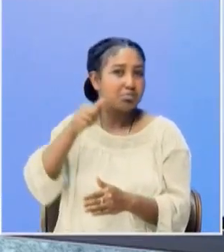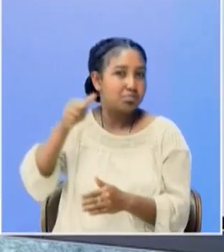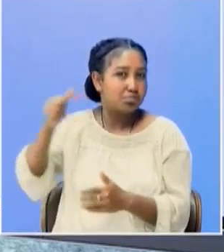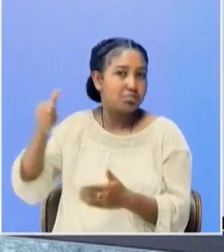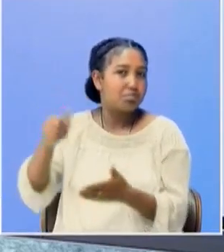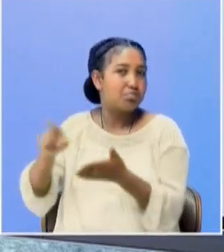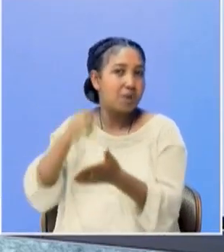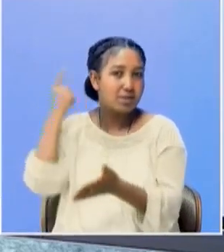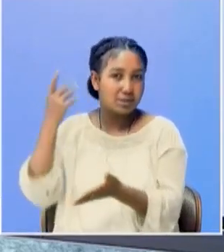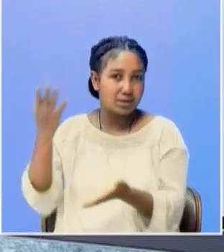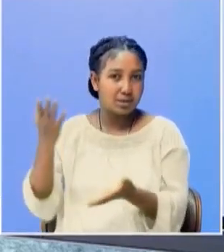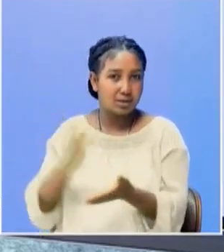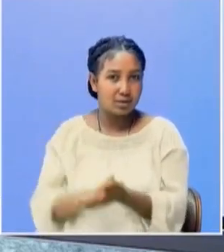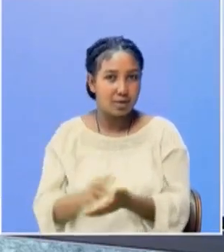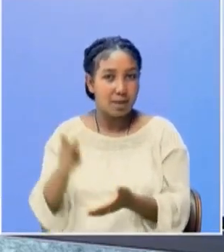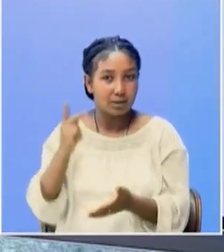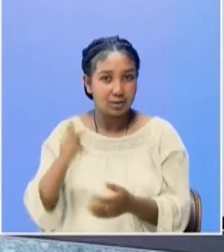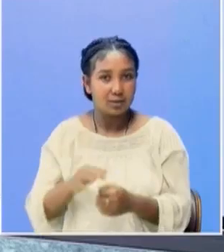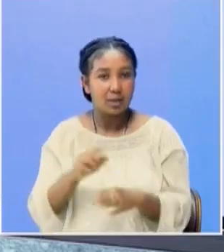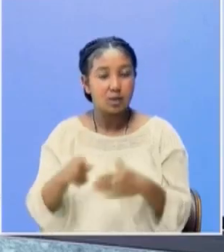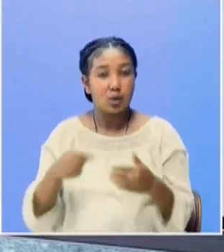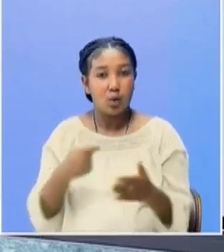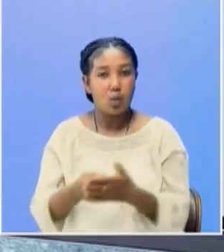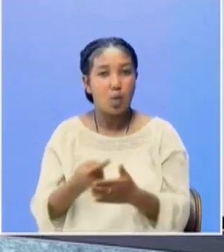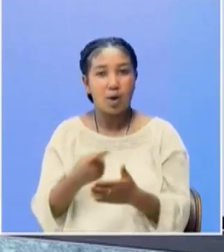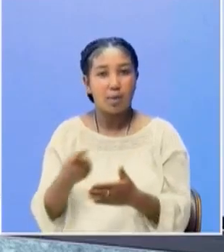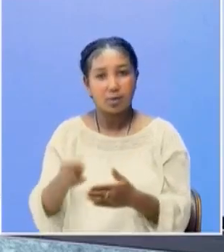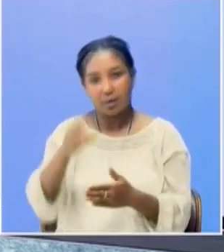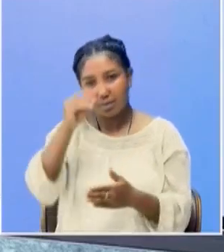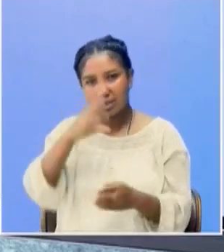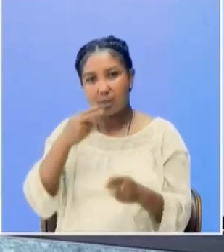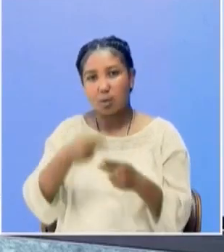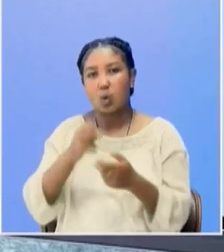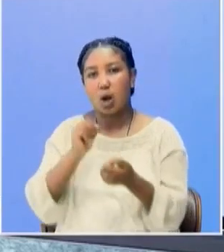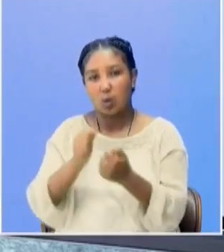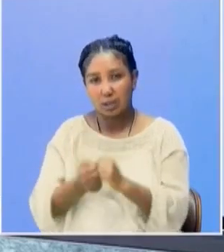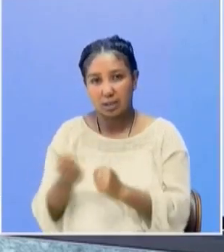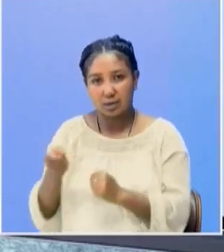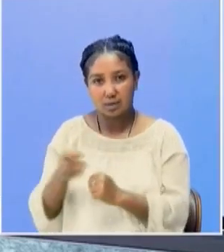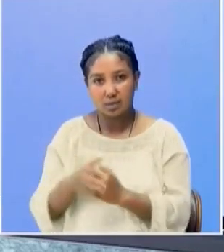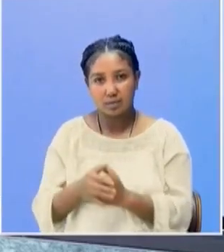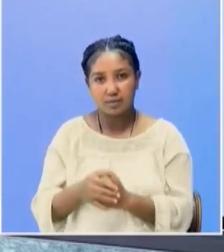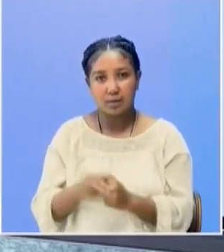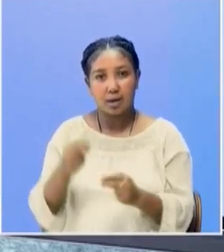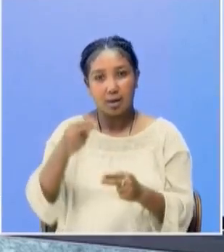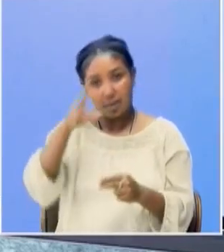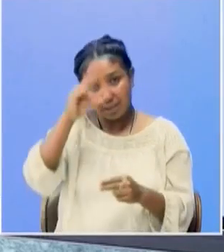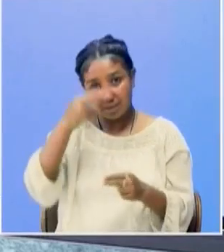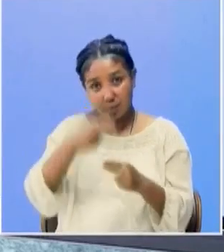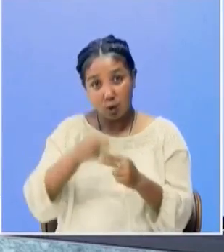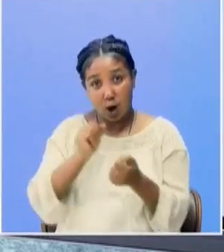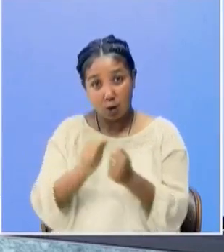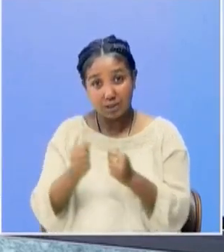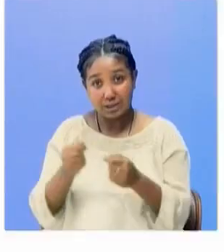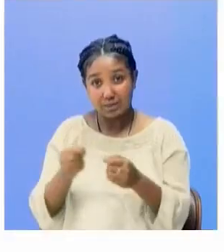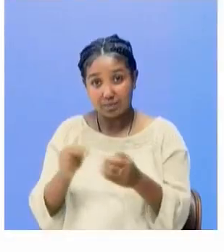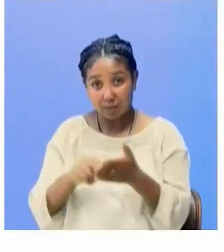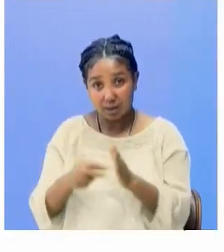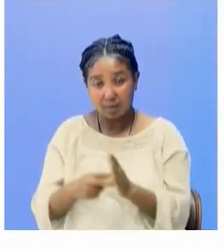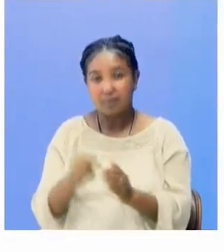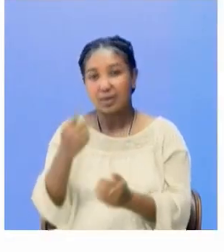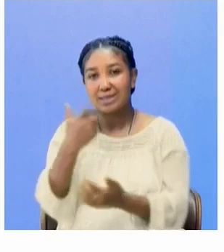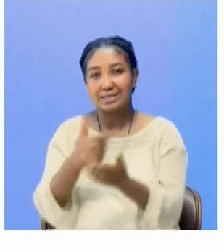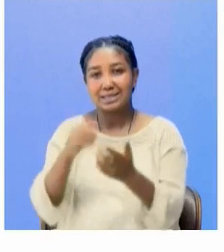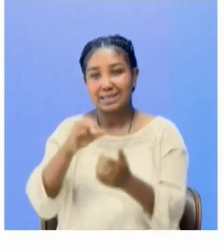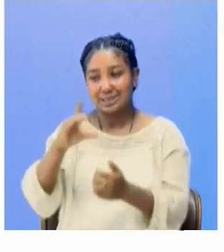past. Okay? So what about personal pronouns? Personal pronouns in this sense,